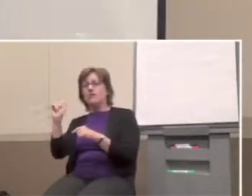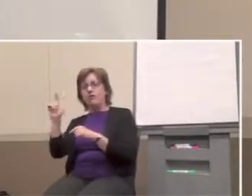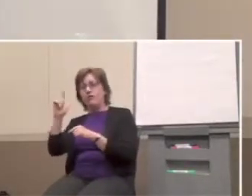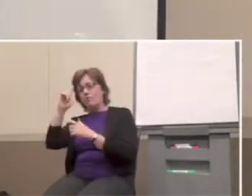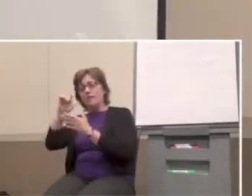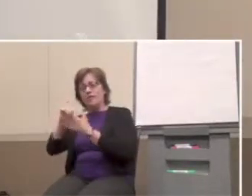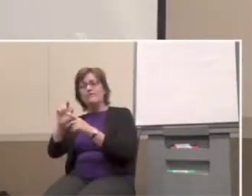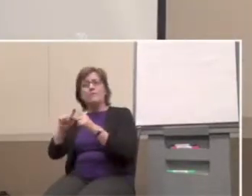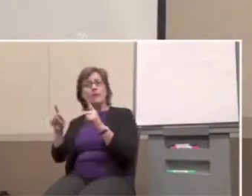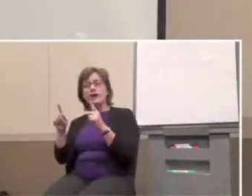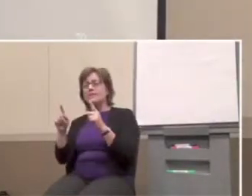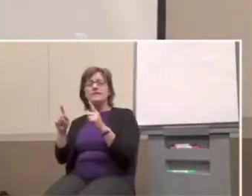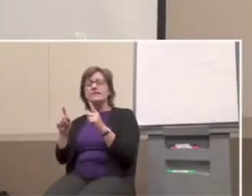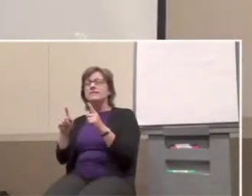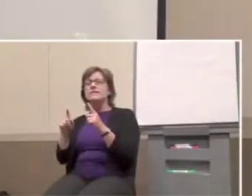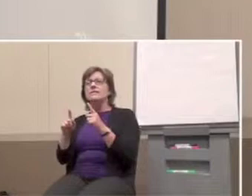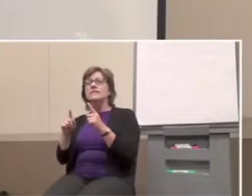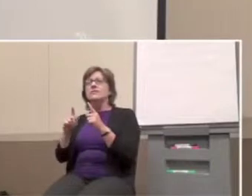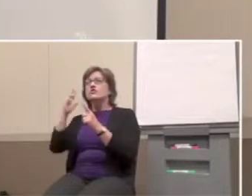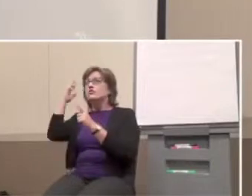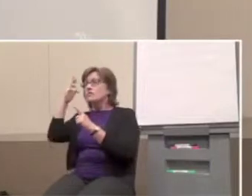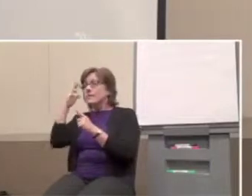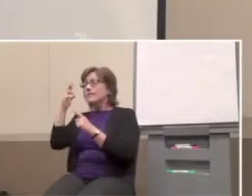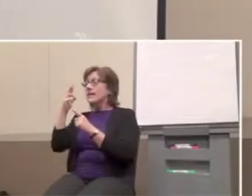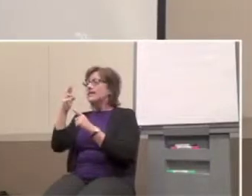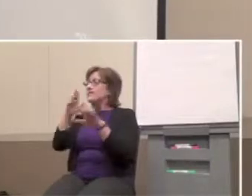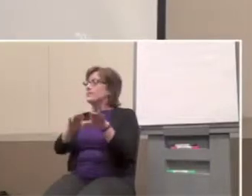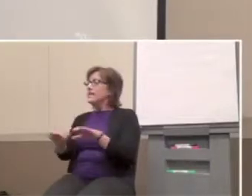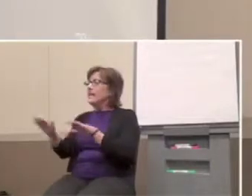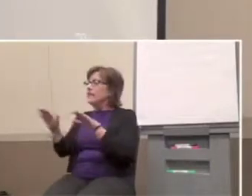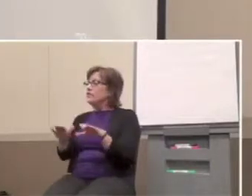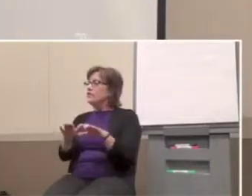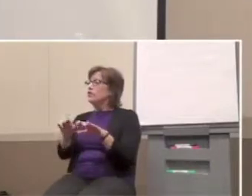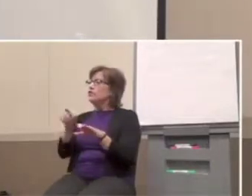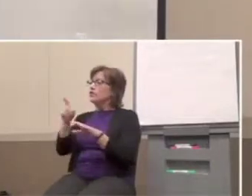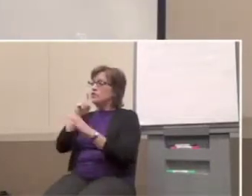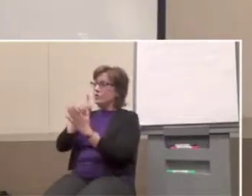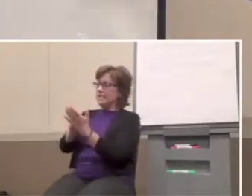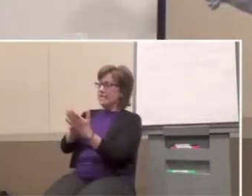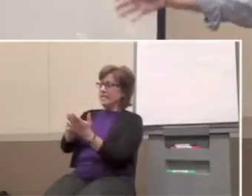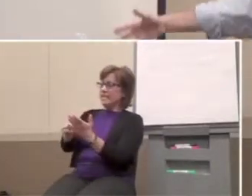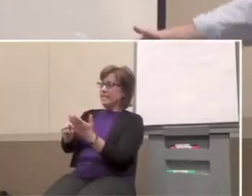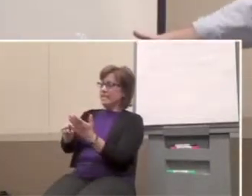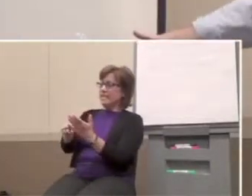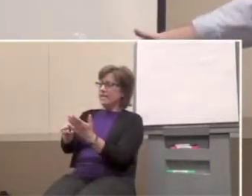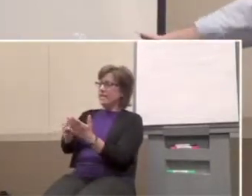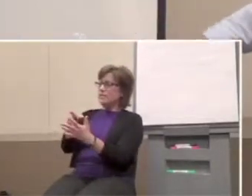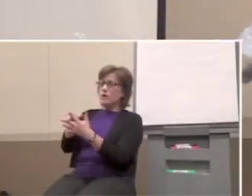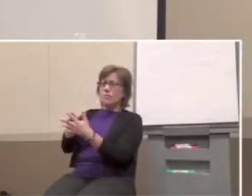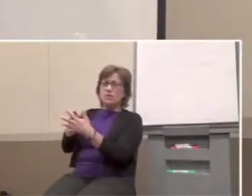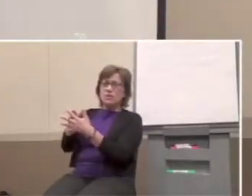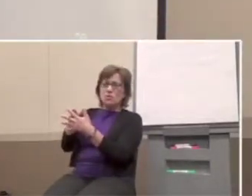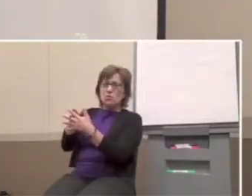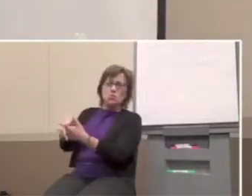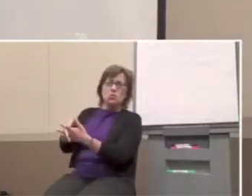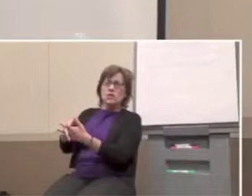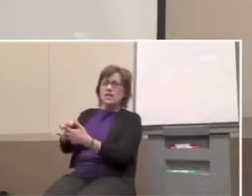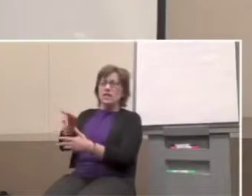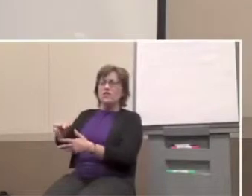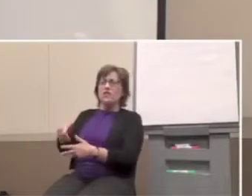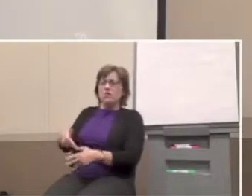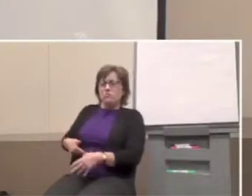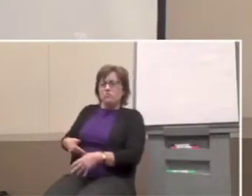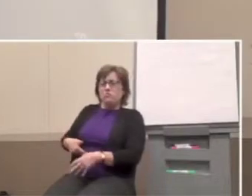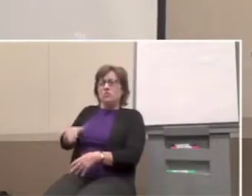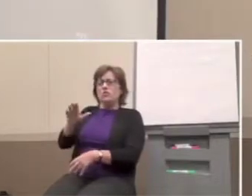to realize that the behavior that you're seeing is probably rooted in a core value such as this, which may be rational